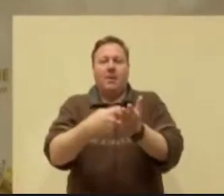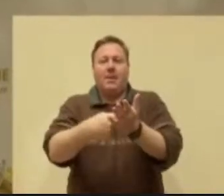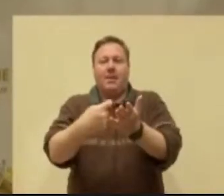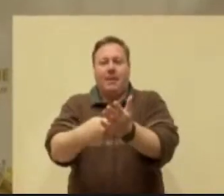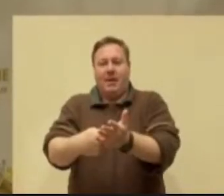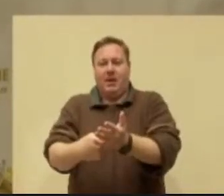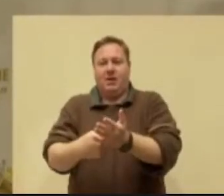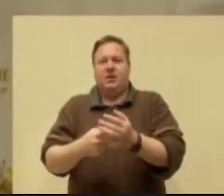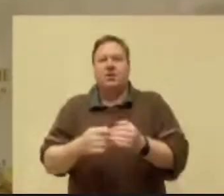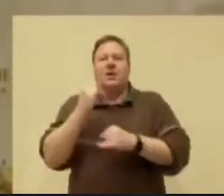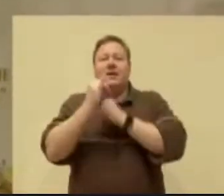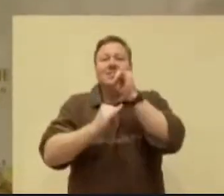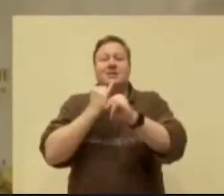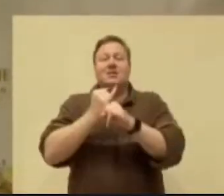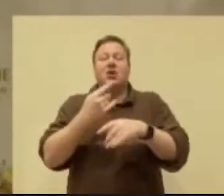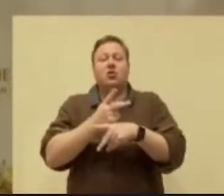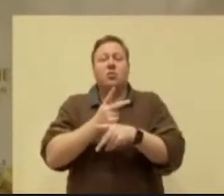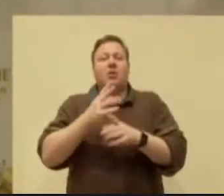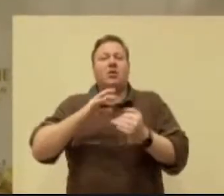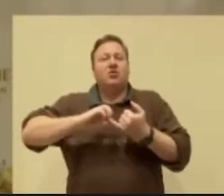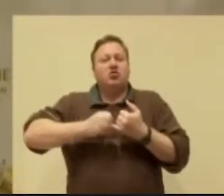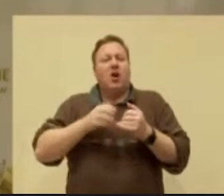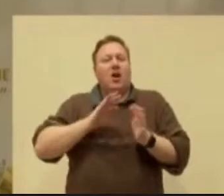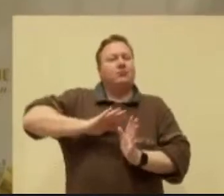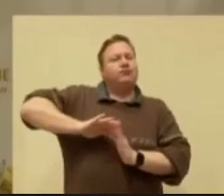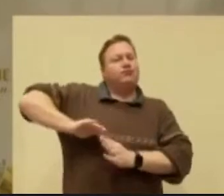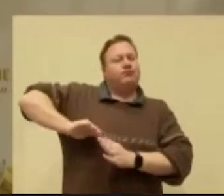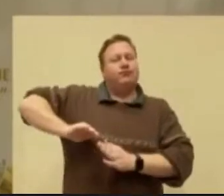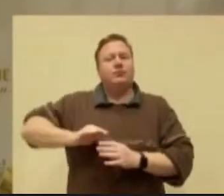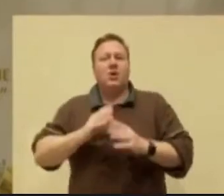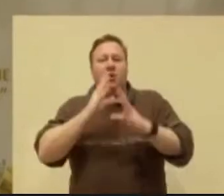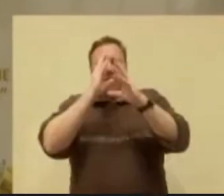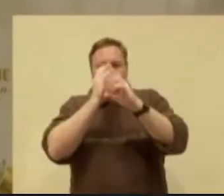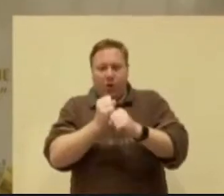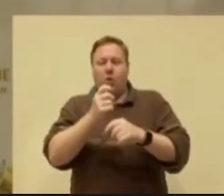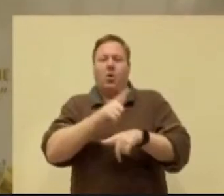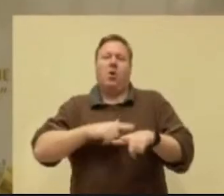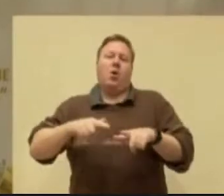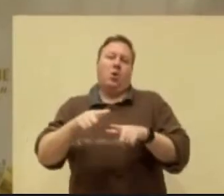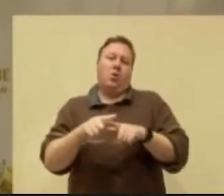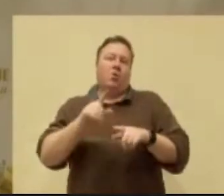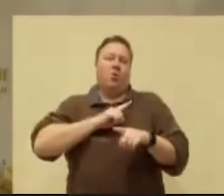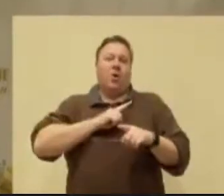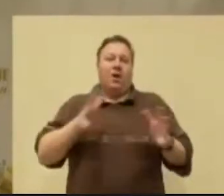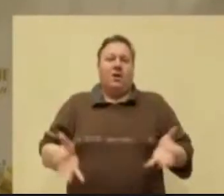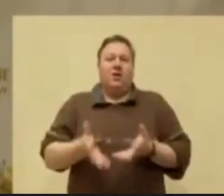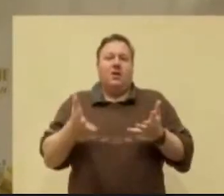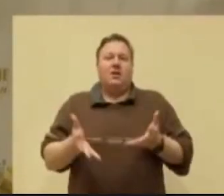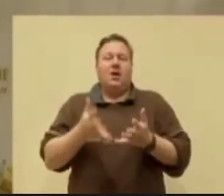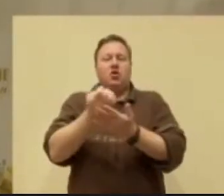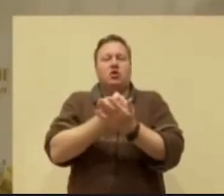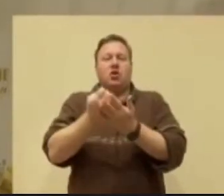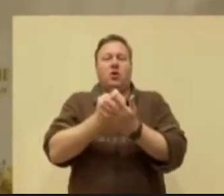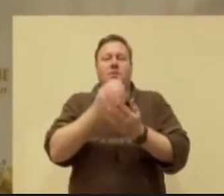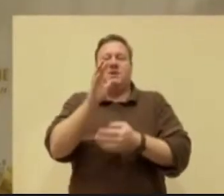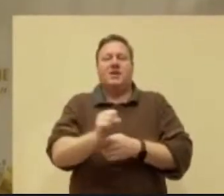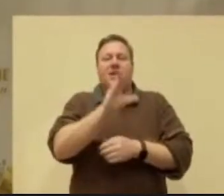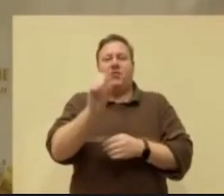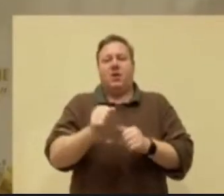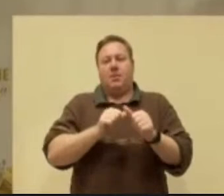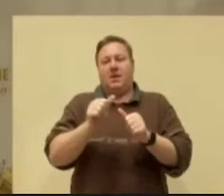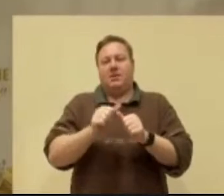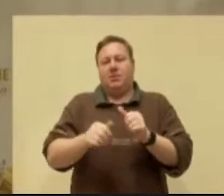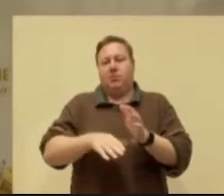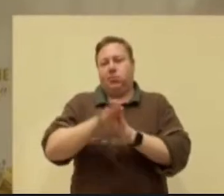south african economy increase and sustain their local jobs on the 27th of august 2019